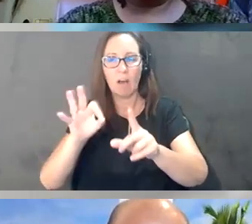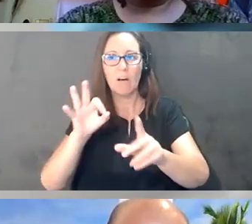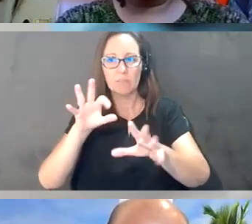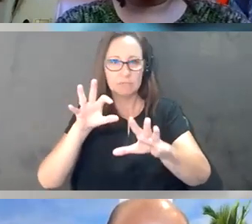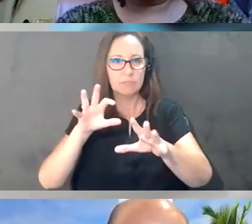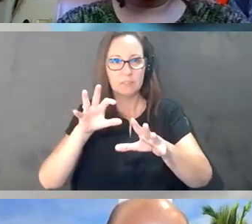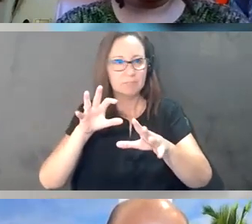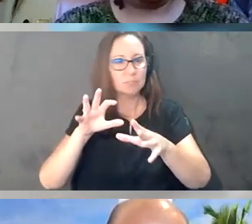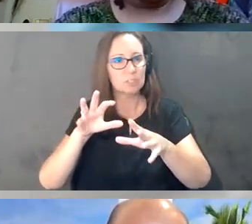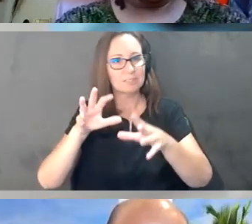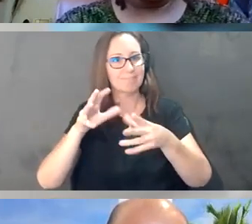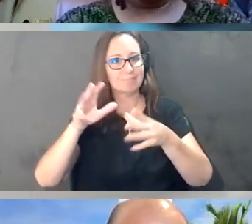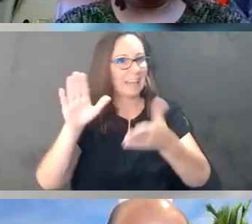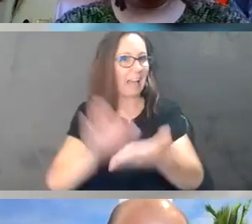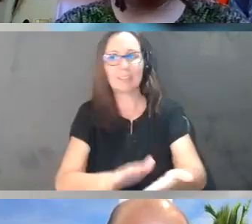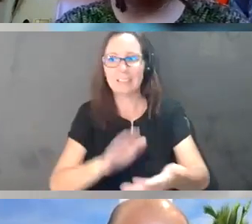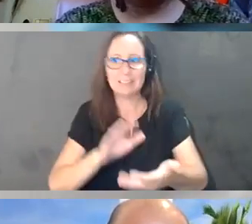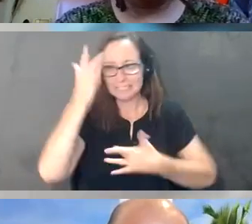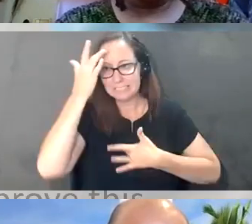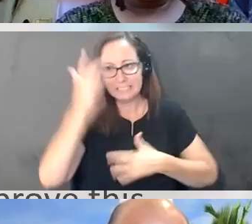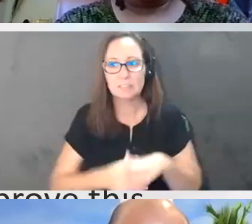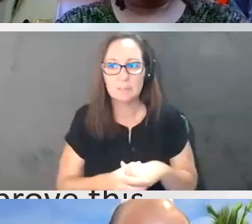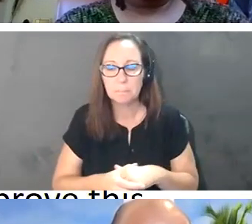Next slide, please.